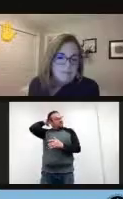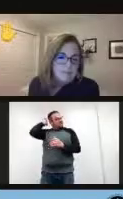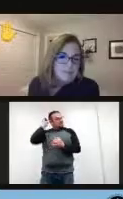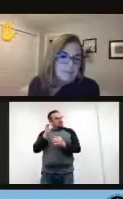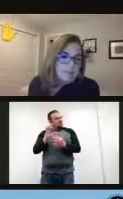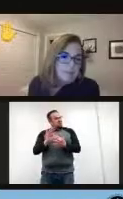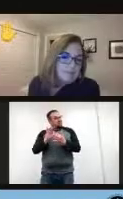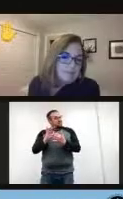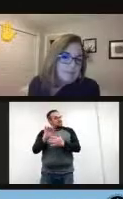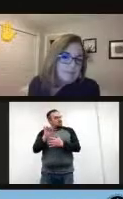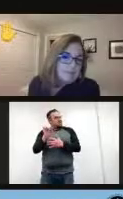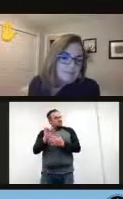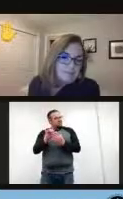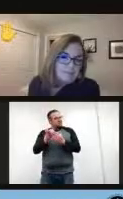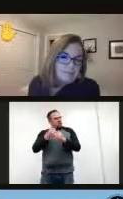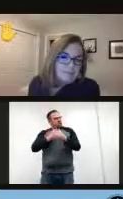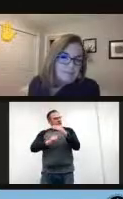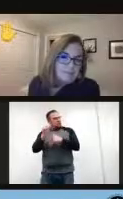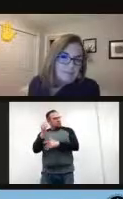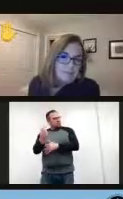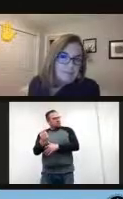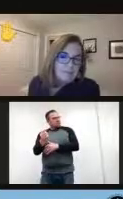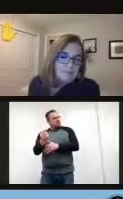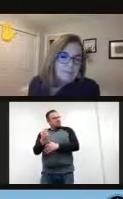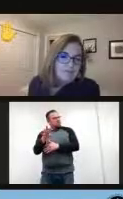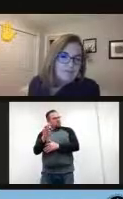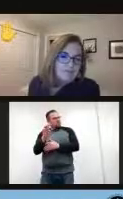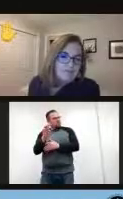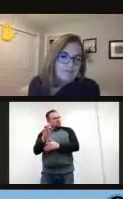largest district are under that threshold.